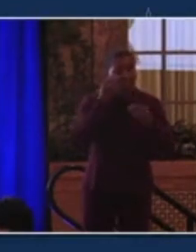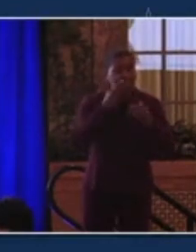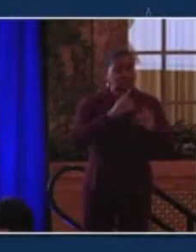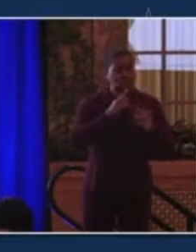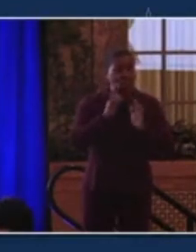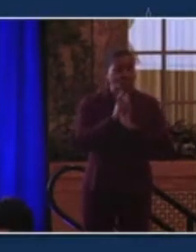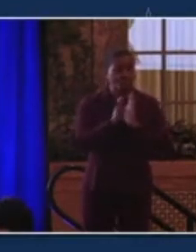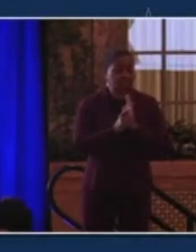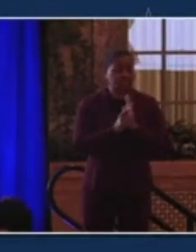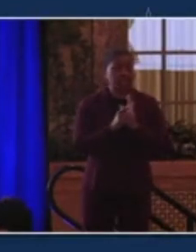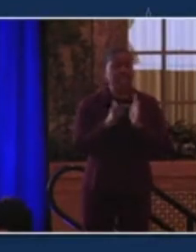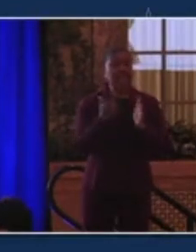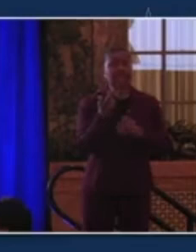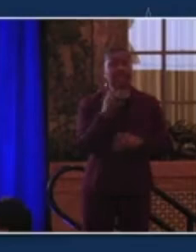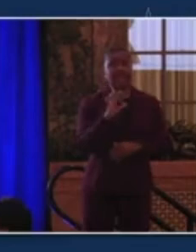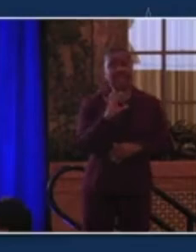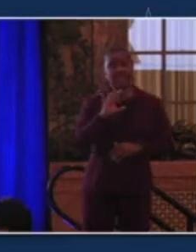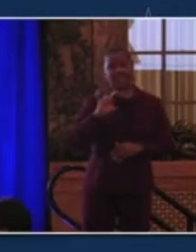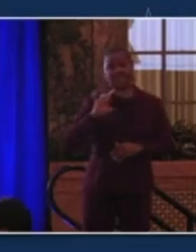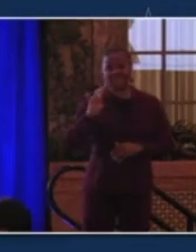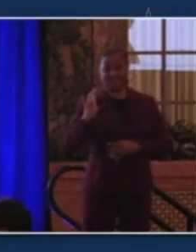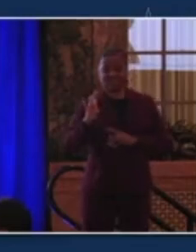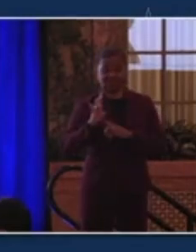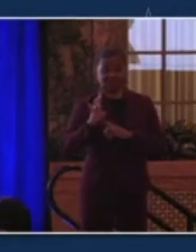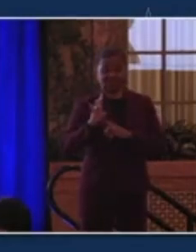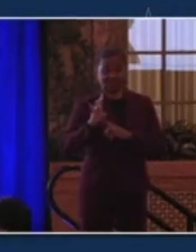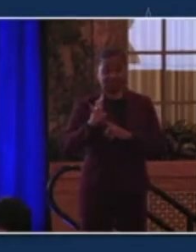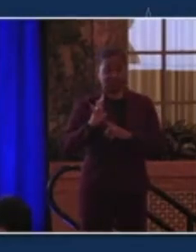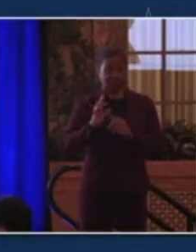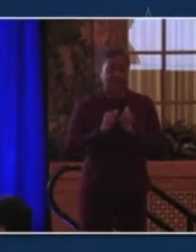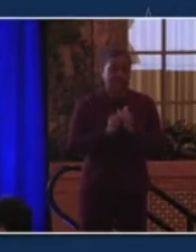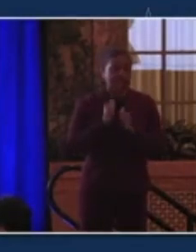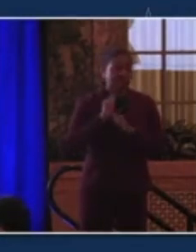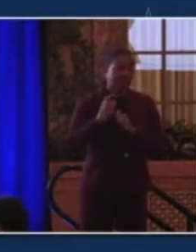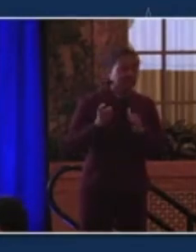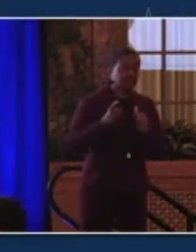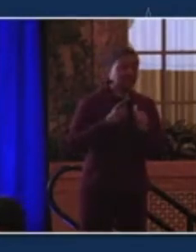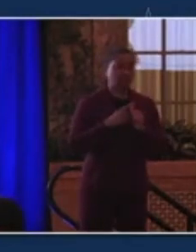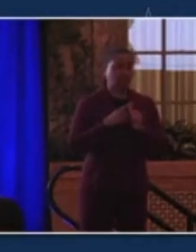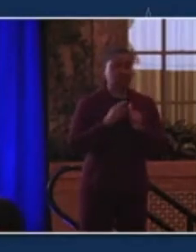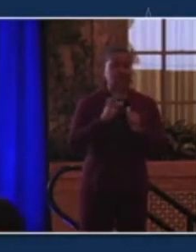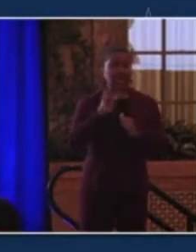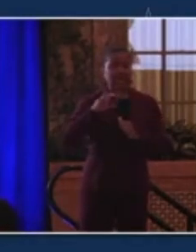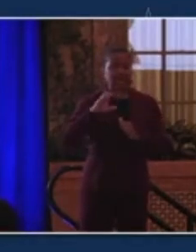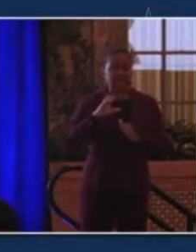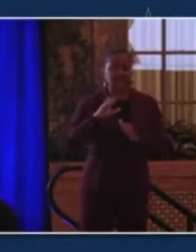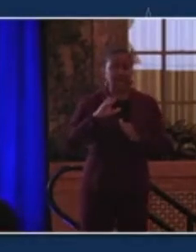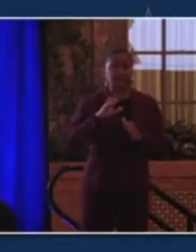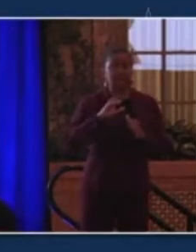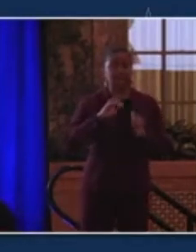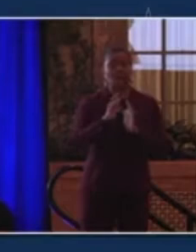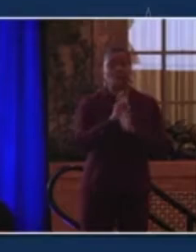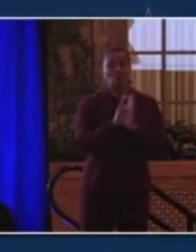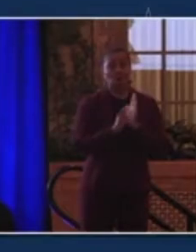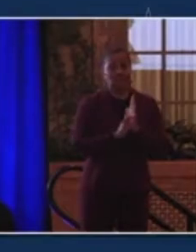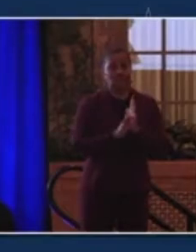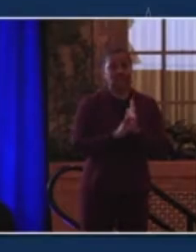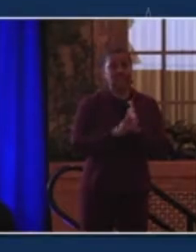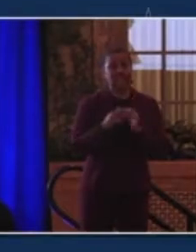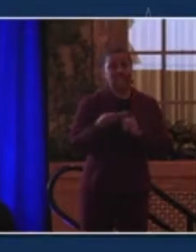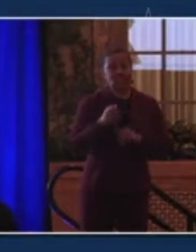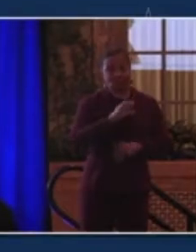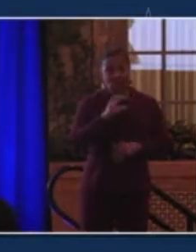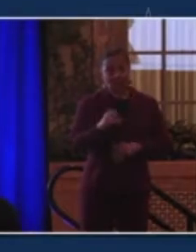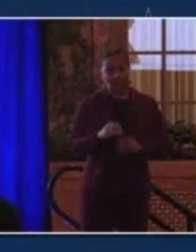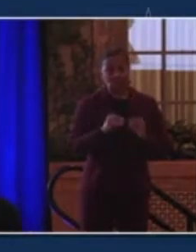and then in 1987, passed the first ethics ordinance in the history of Chicago, more